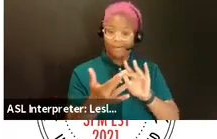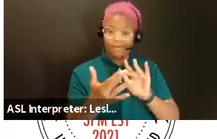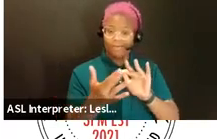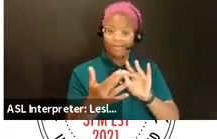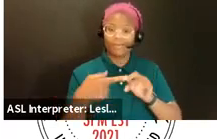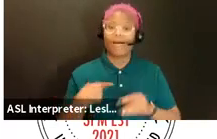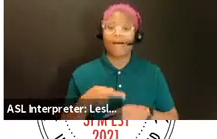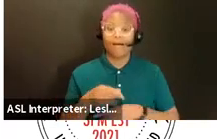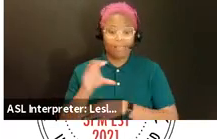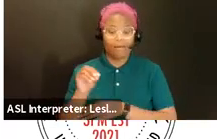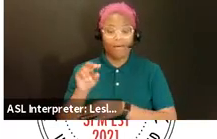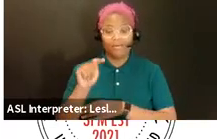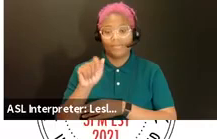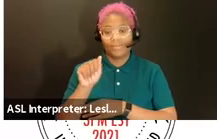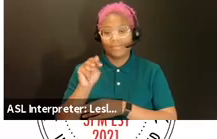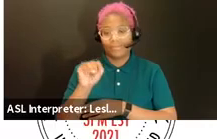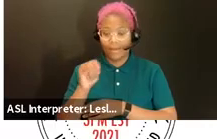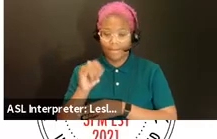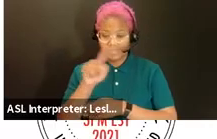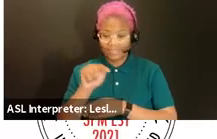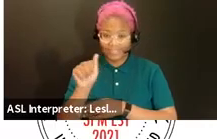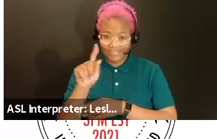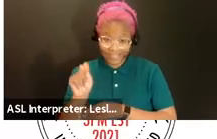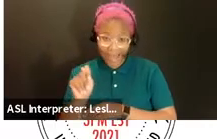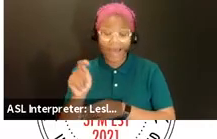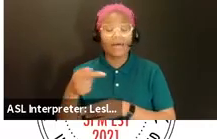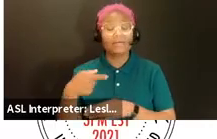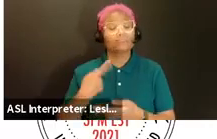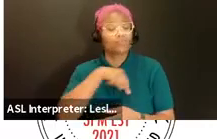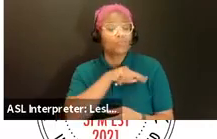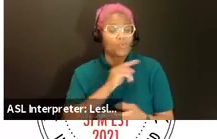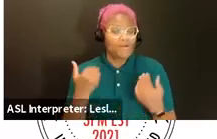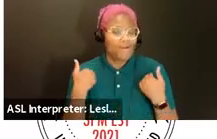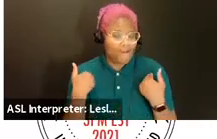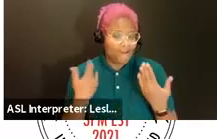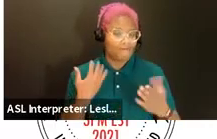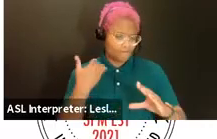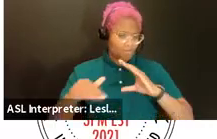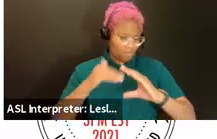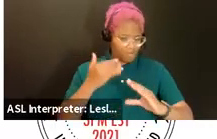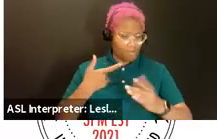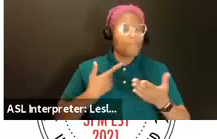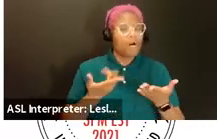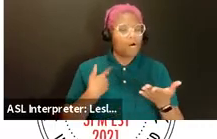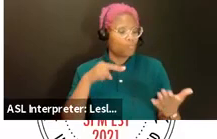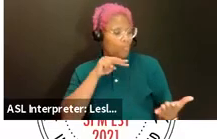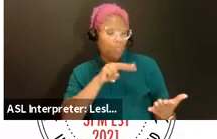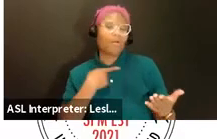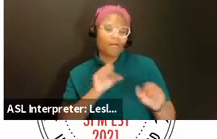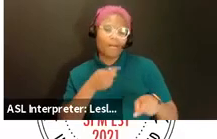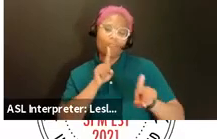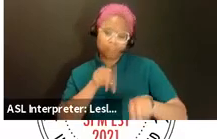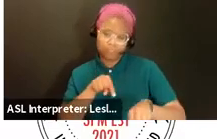pro bono sort of email channel that we can respond to, and that's